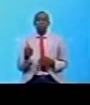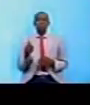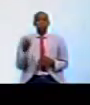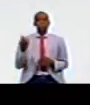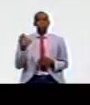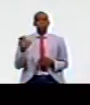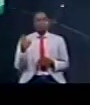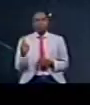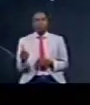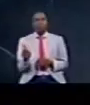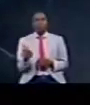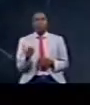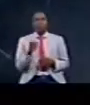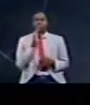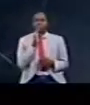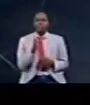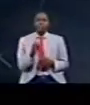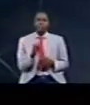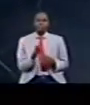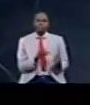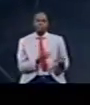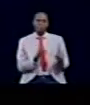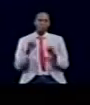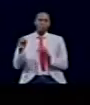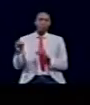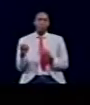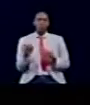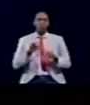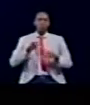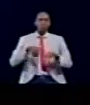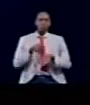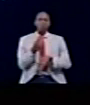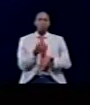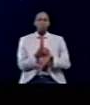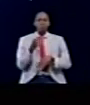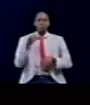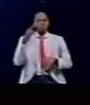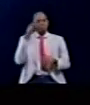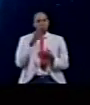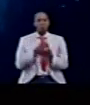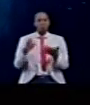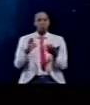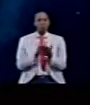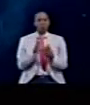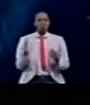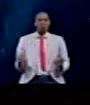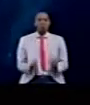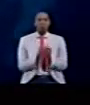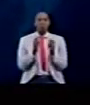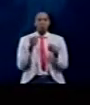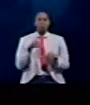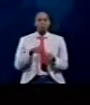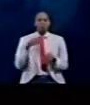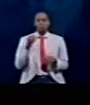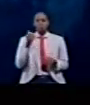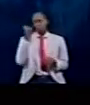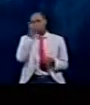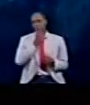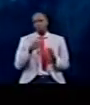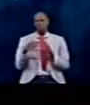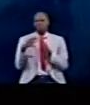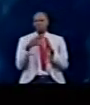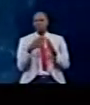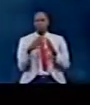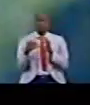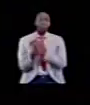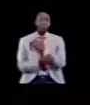she was able to see something that was going on. That's what I'm saying. When I say let's pray for our wives to be spiritual, let's pray for our wives to